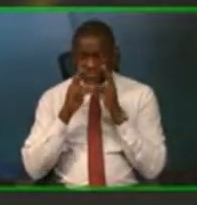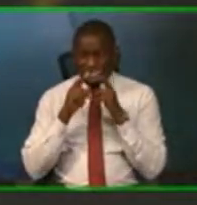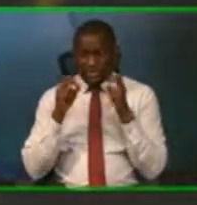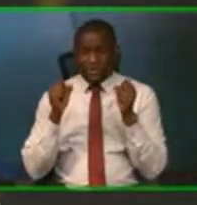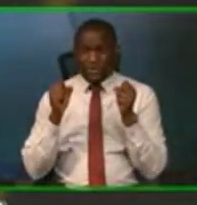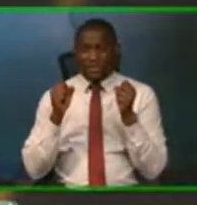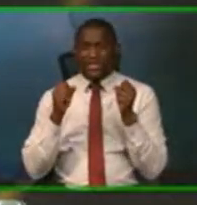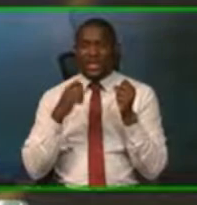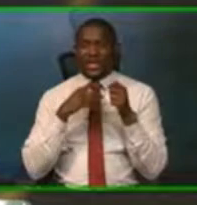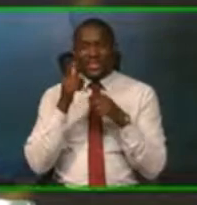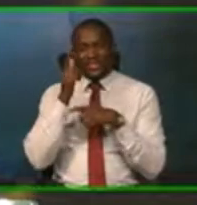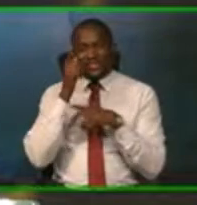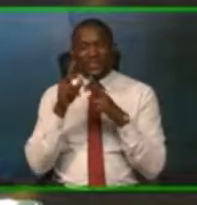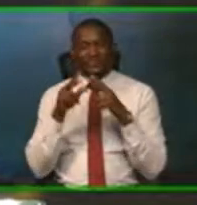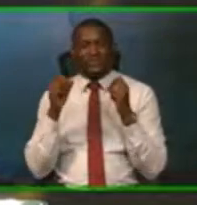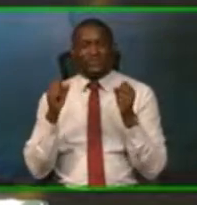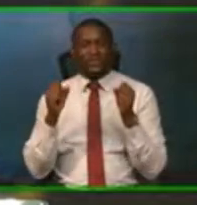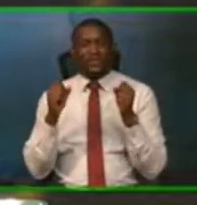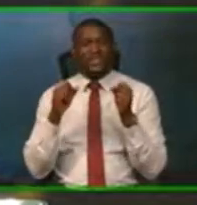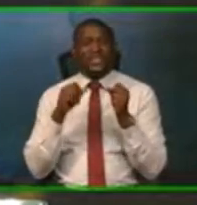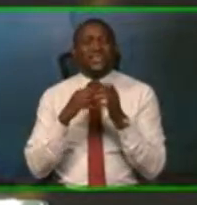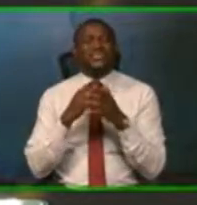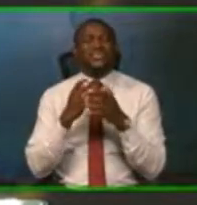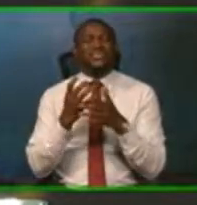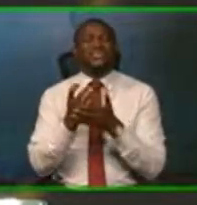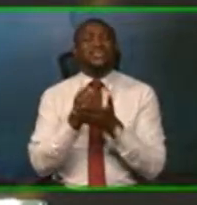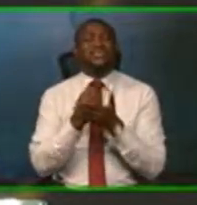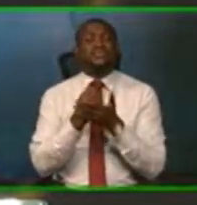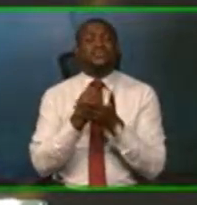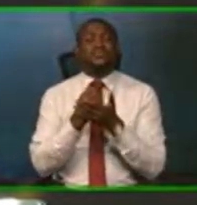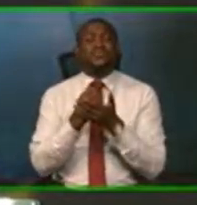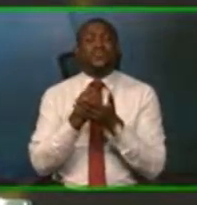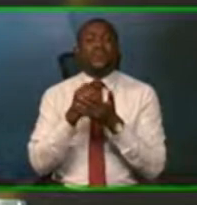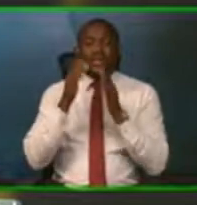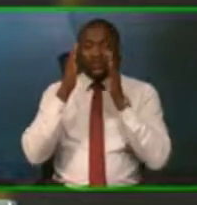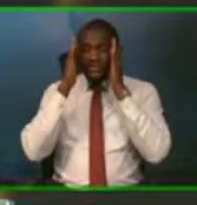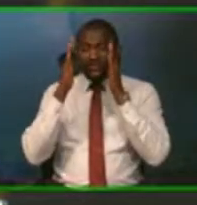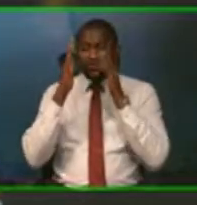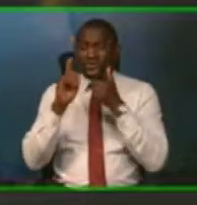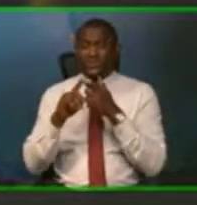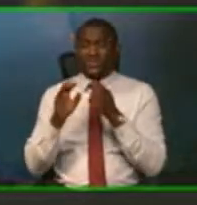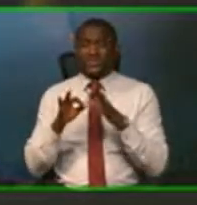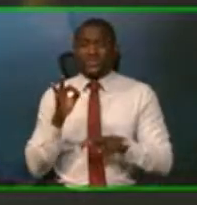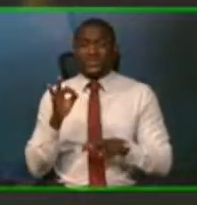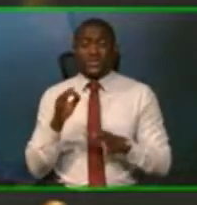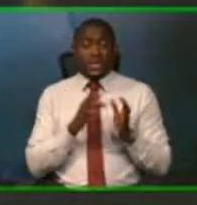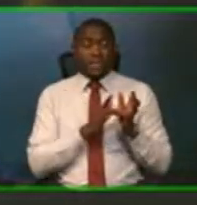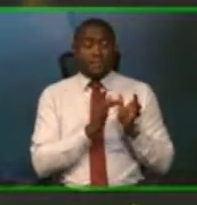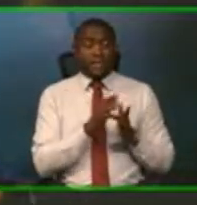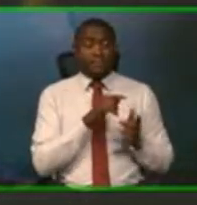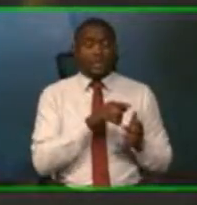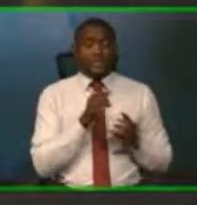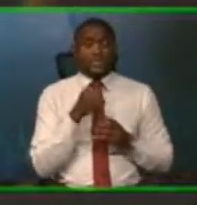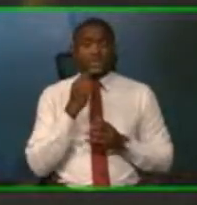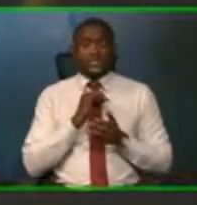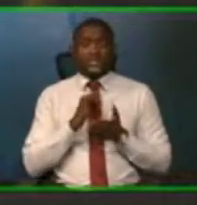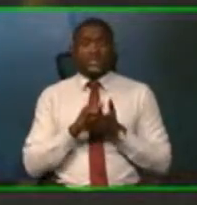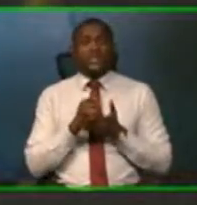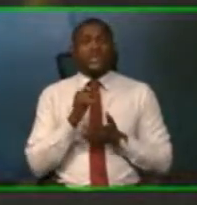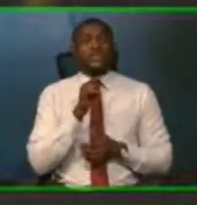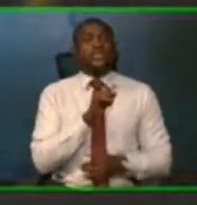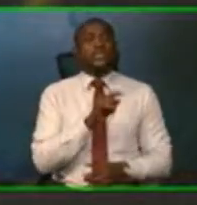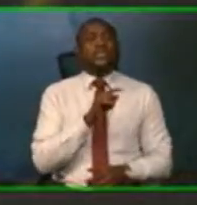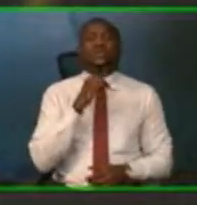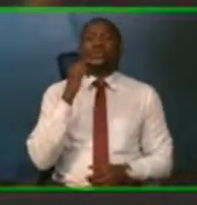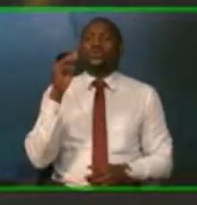carefully. It takes attentiveness to the Spirit. The Bible says they told him, look on us, and he